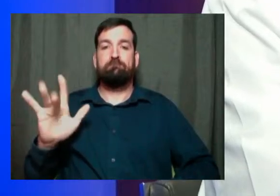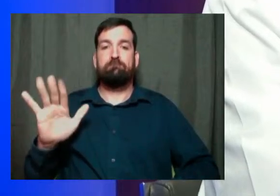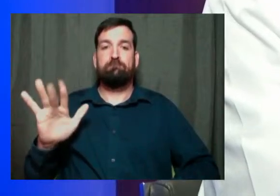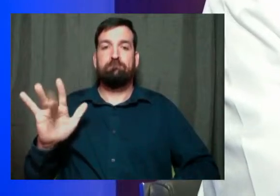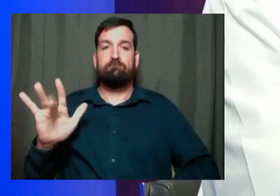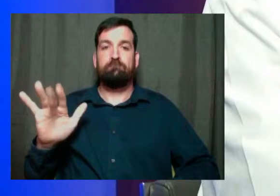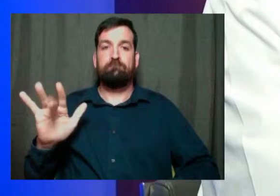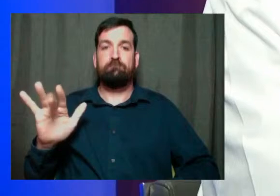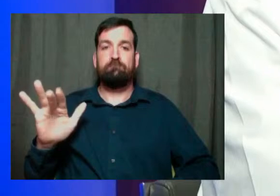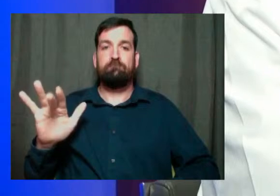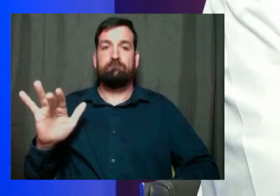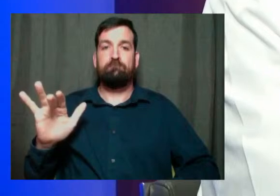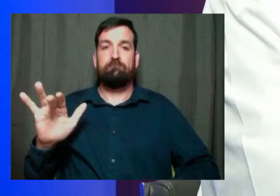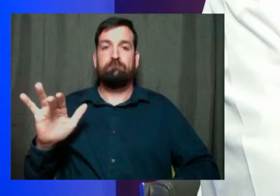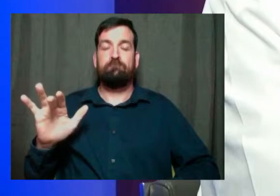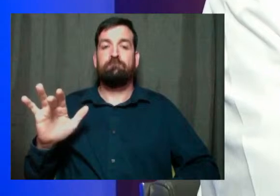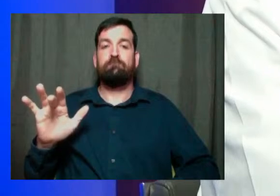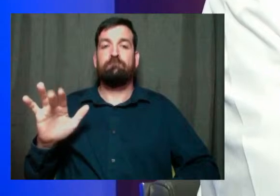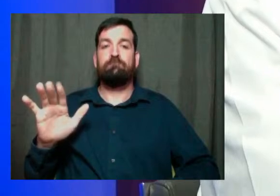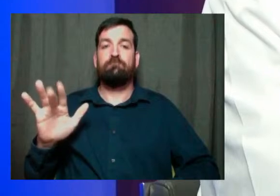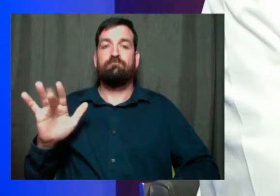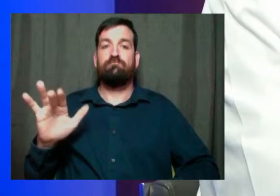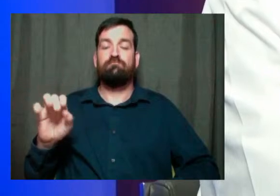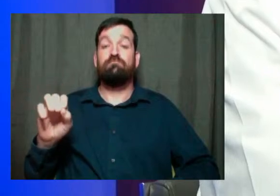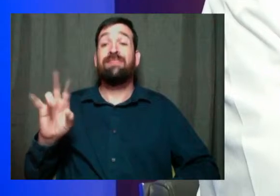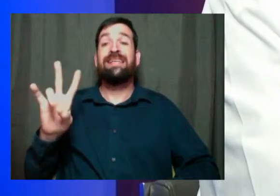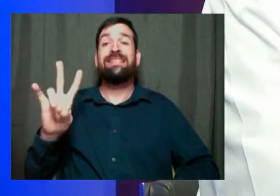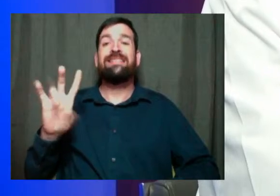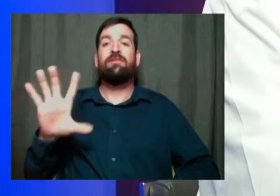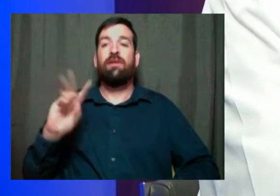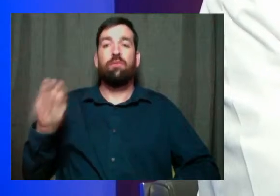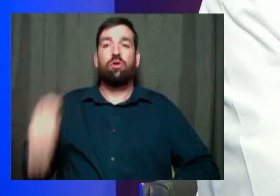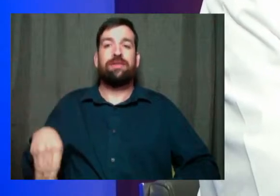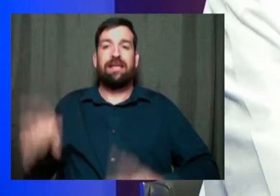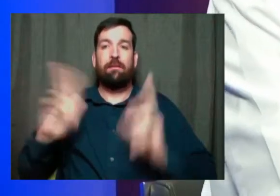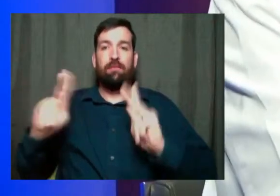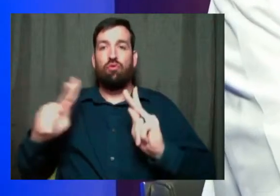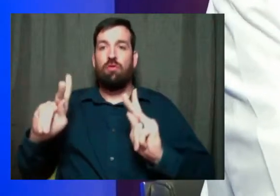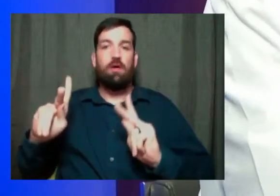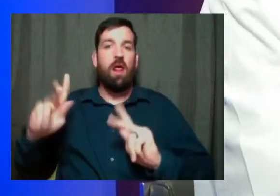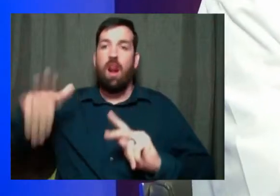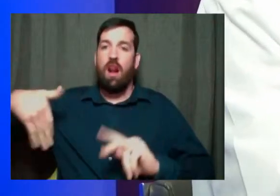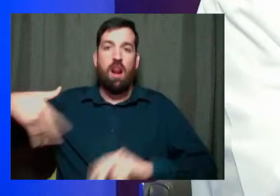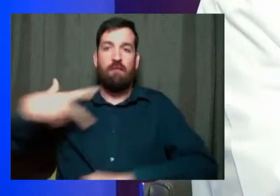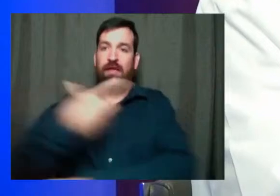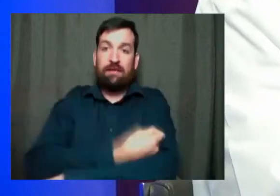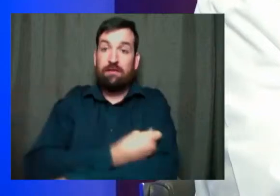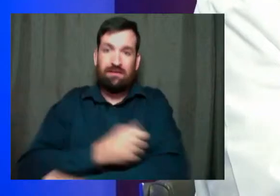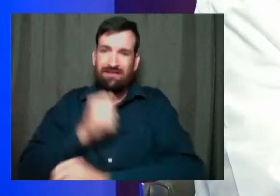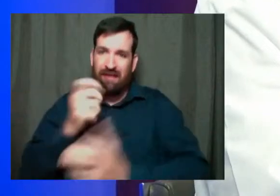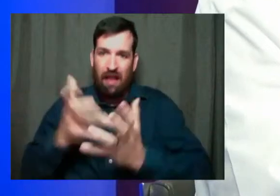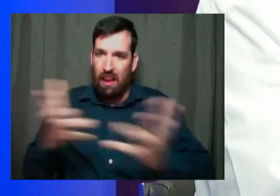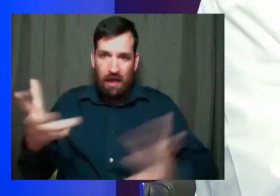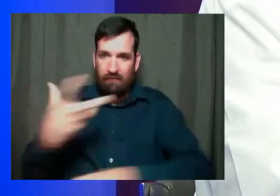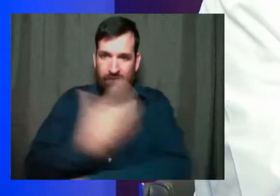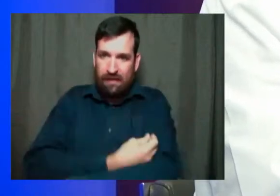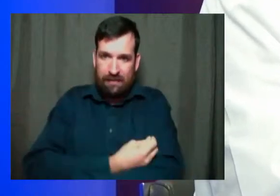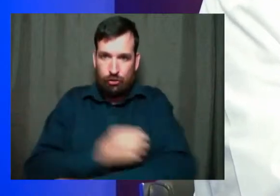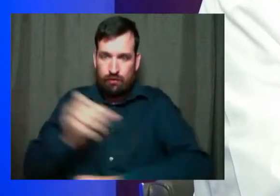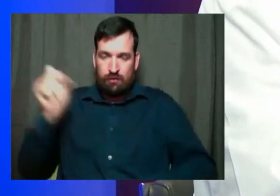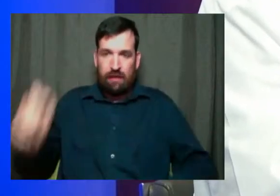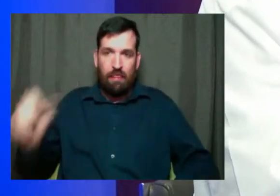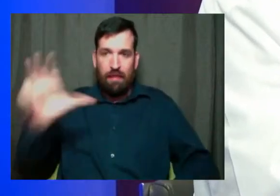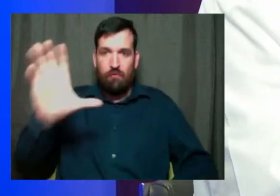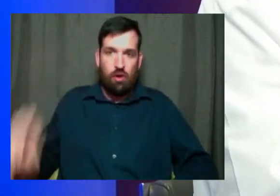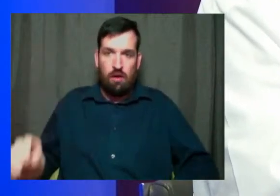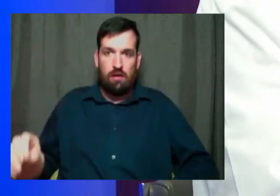it's in a province mostly where 75% of people are not vaccinated, because there's not that much vaccination yet in South Africa, and it's a